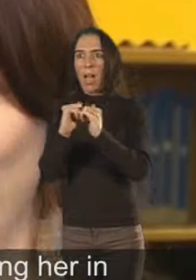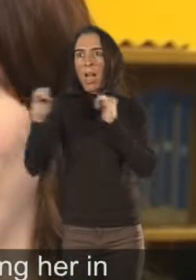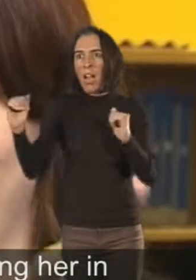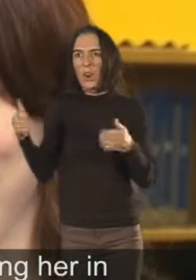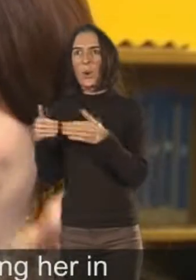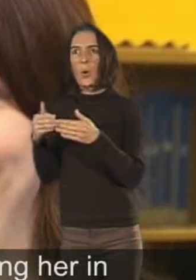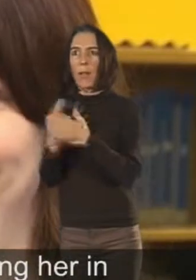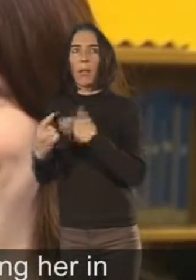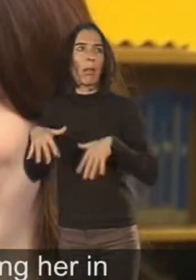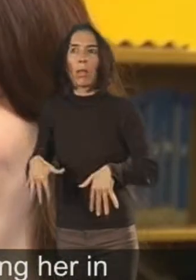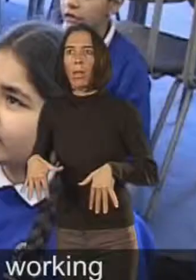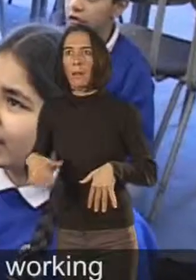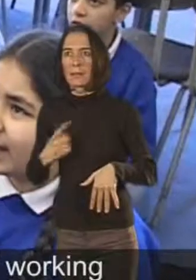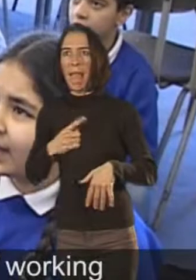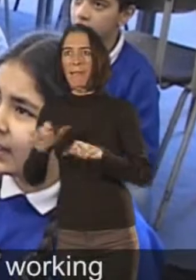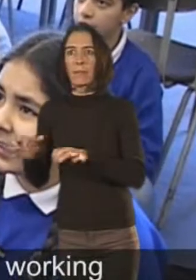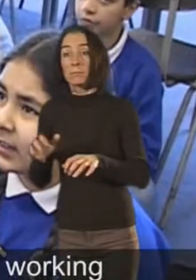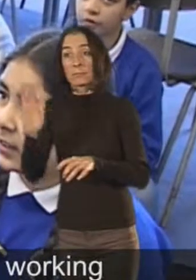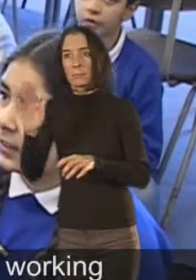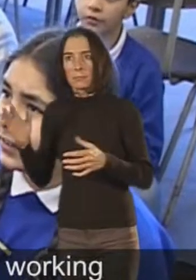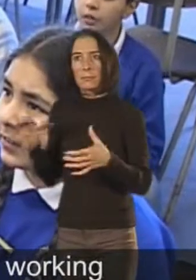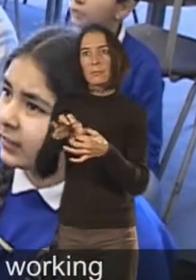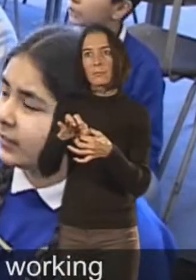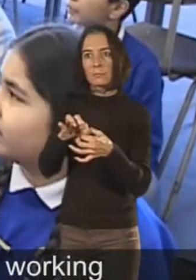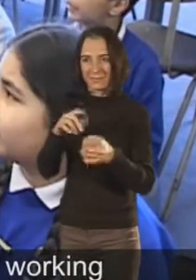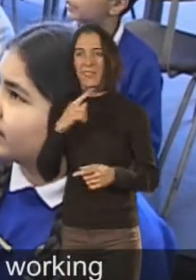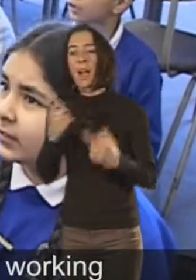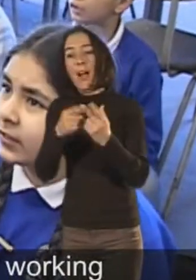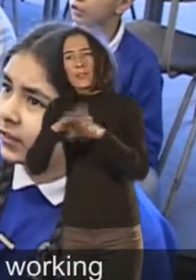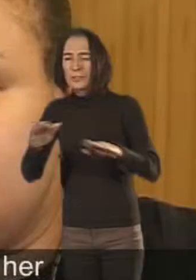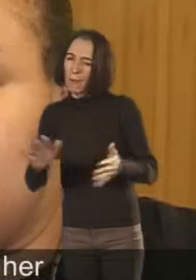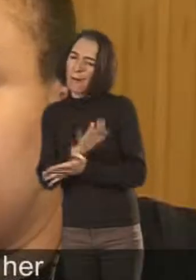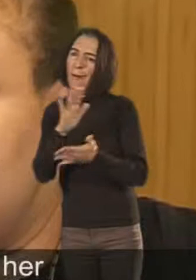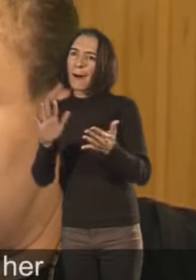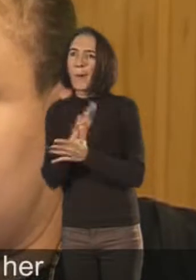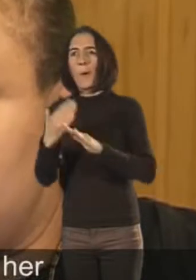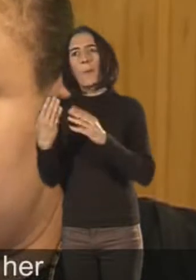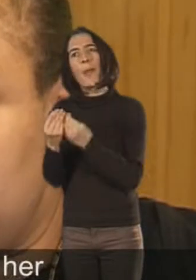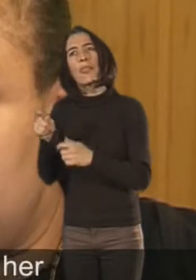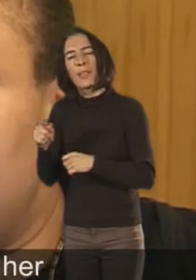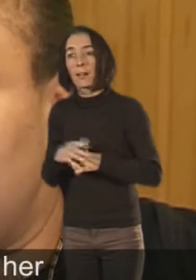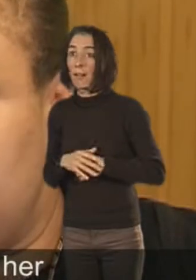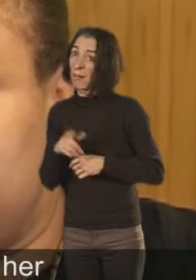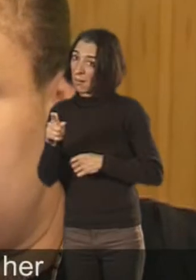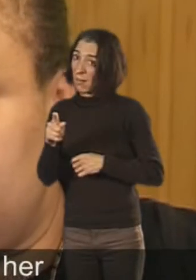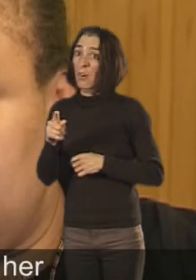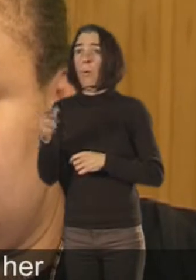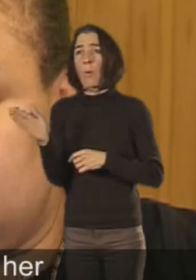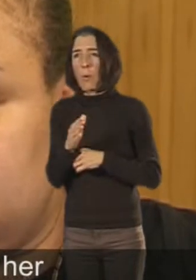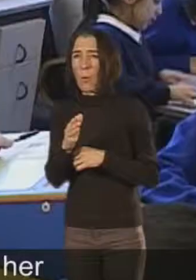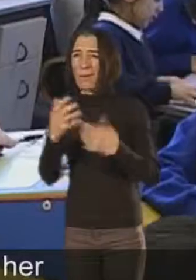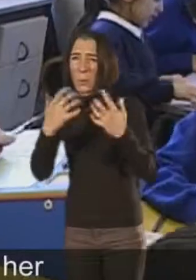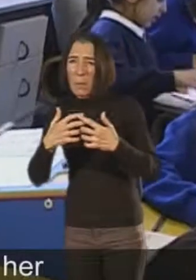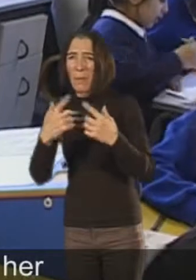her in the corner of the classroom with a CCTV. And the other children really enjoy working on it with her. Her resources are all adjusted for her